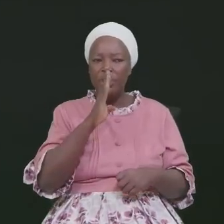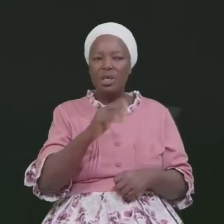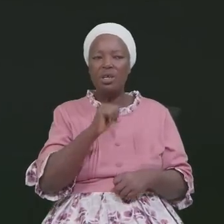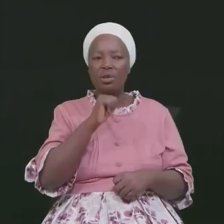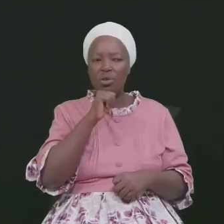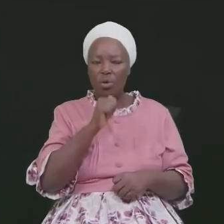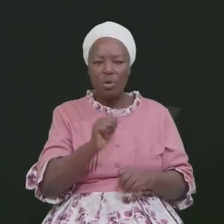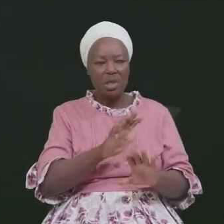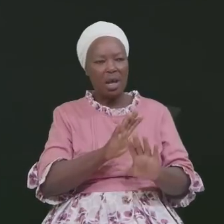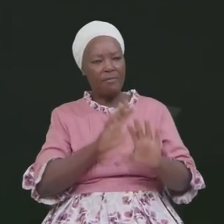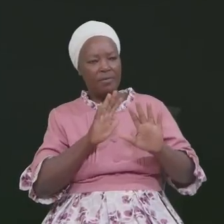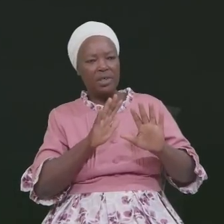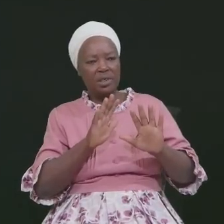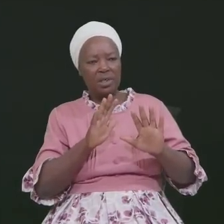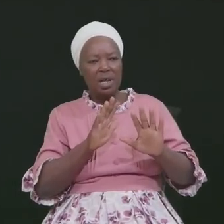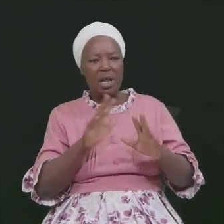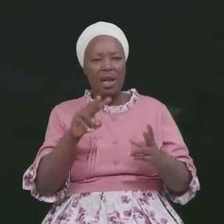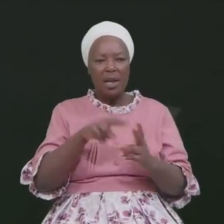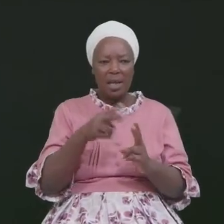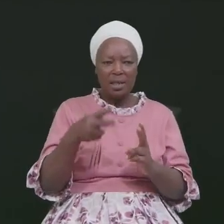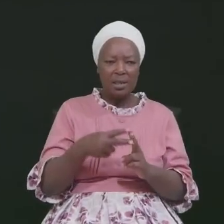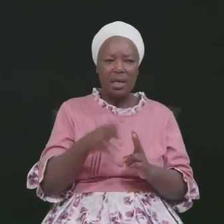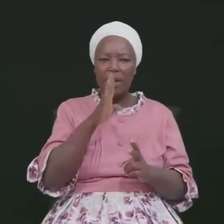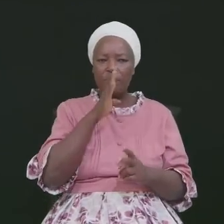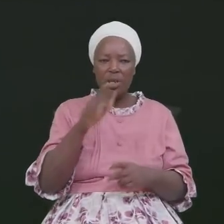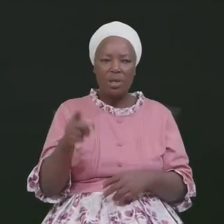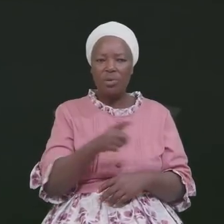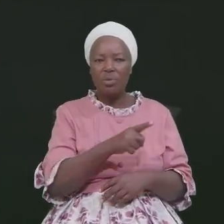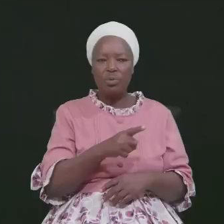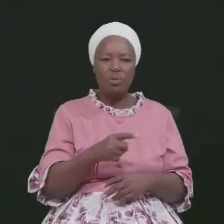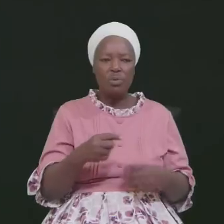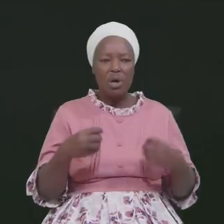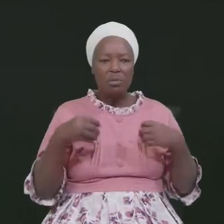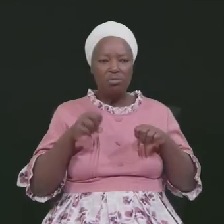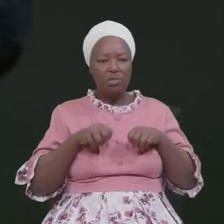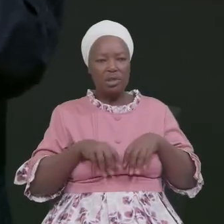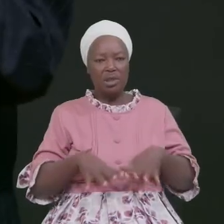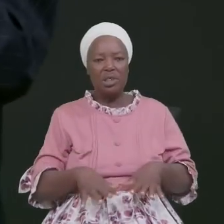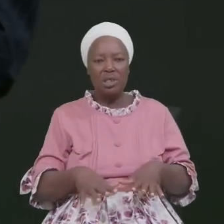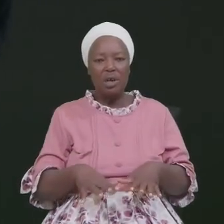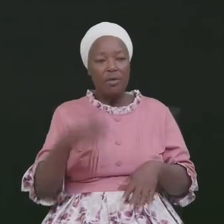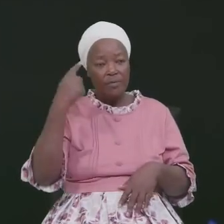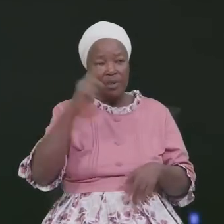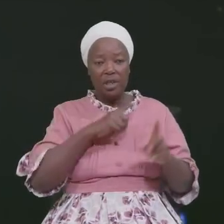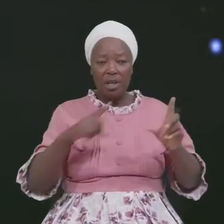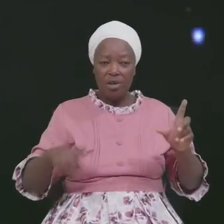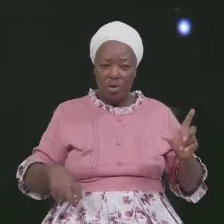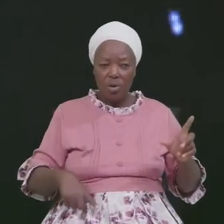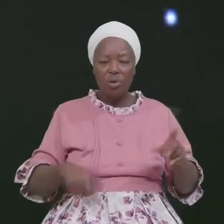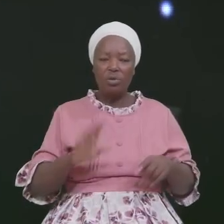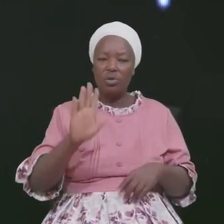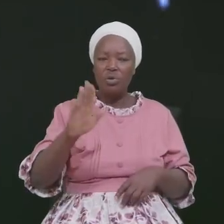not afraid, neither be thou dismayed, for the Lord thy